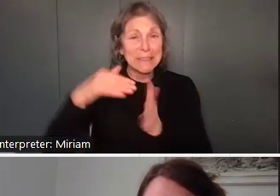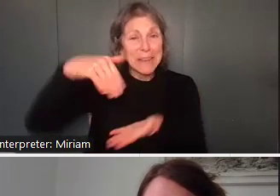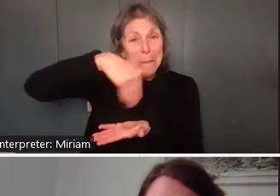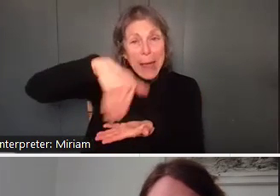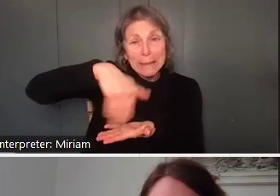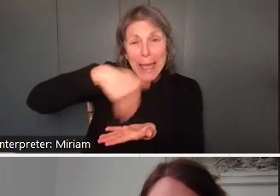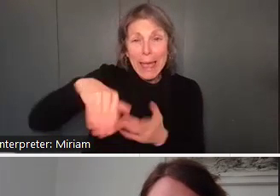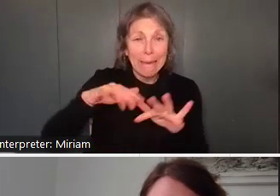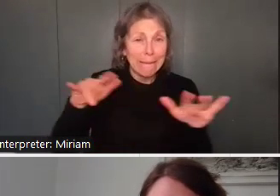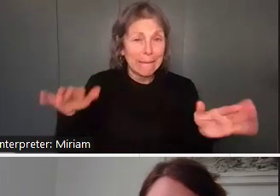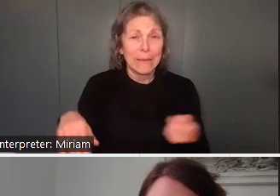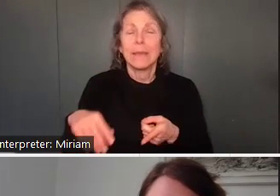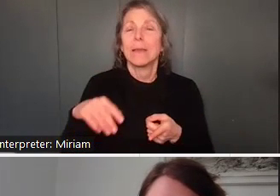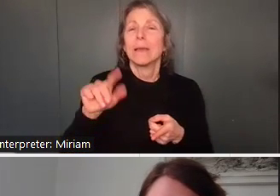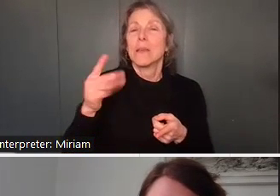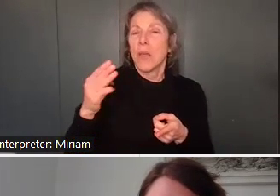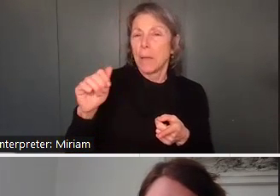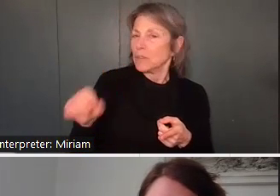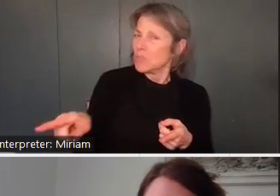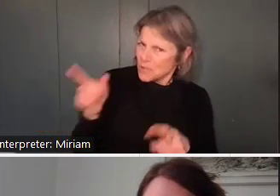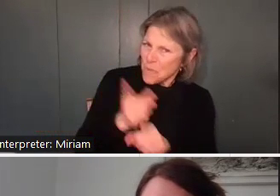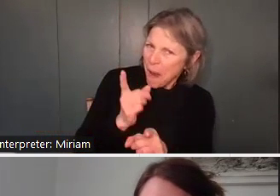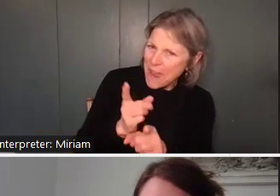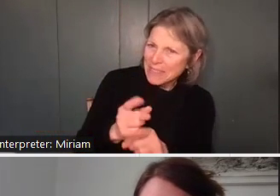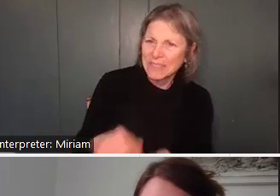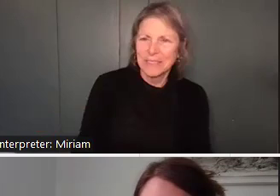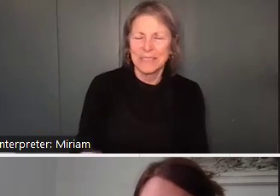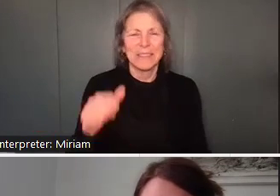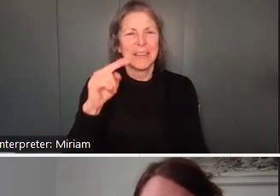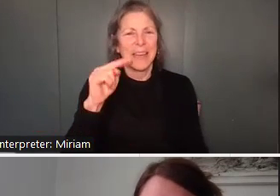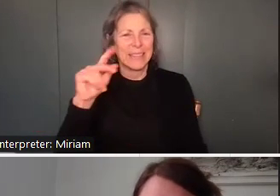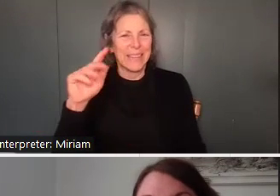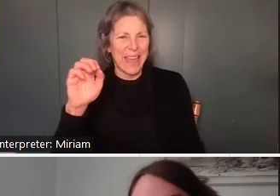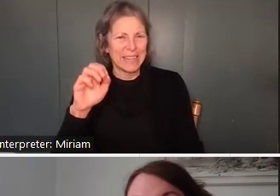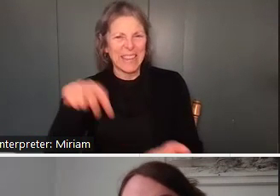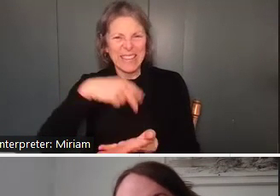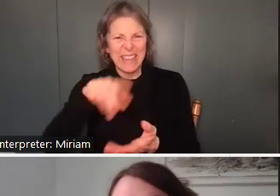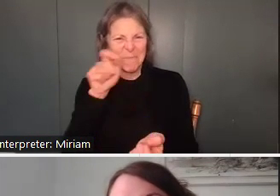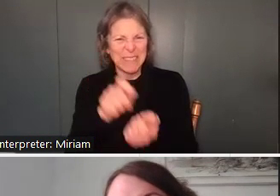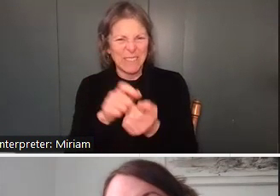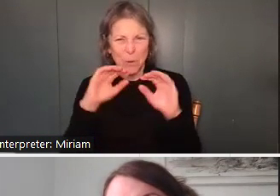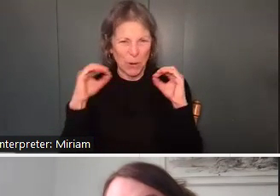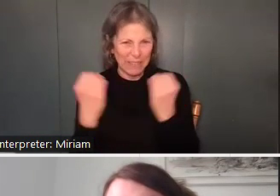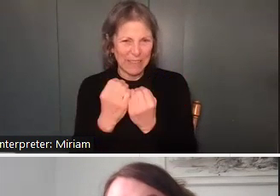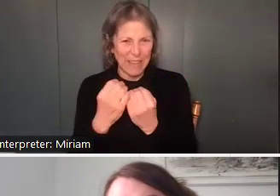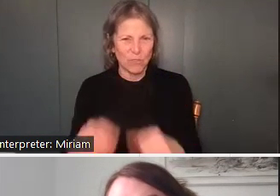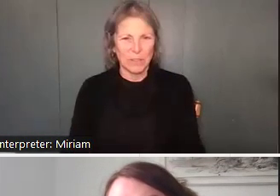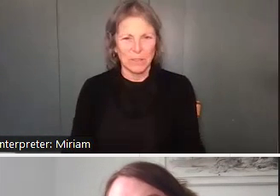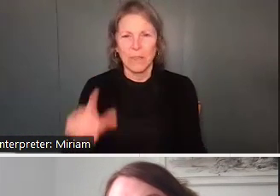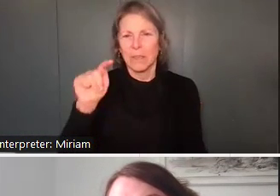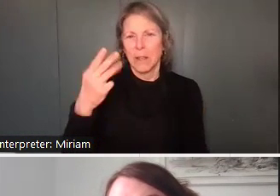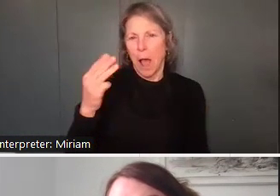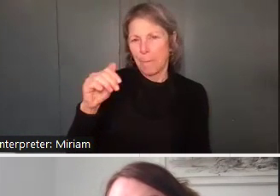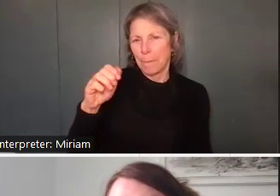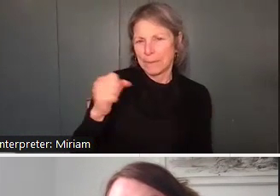Yeah, I'm thinking right. No, you're absolutely right. You're absolutely right. of dance specific orgs. No, I think you're right about Of course,